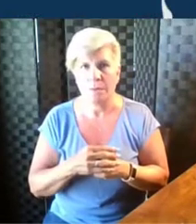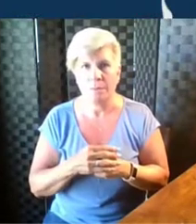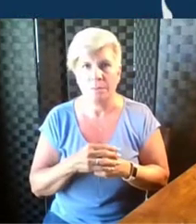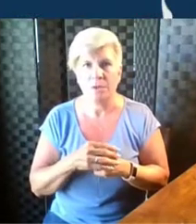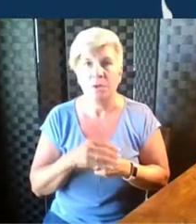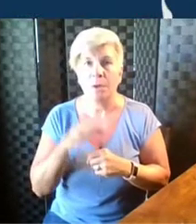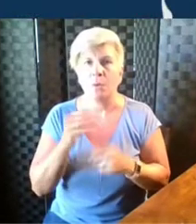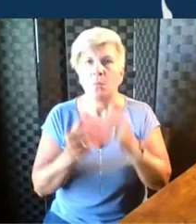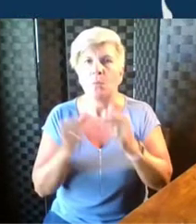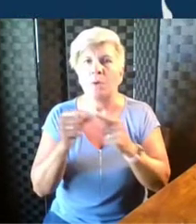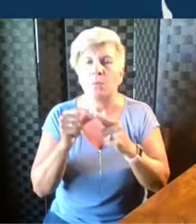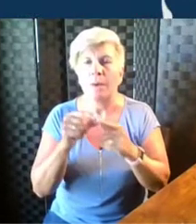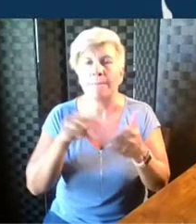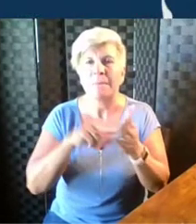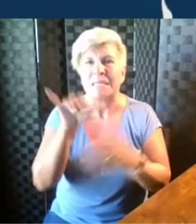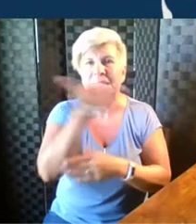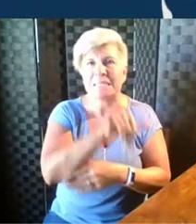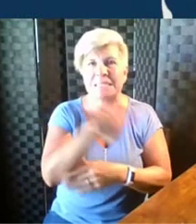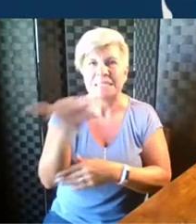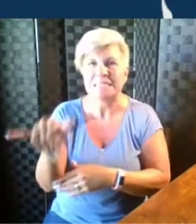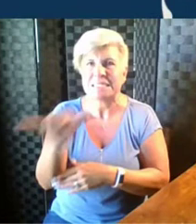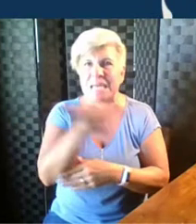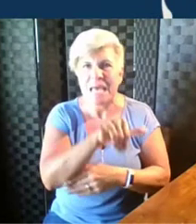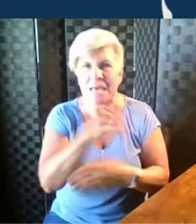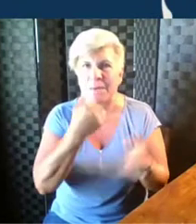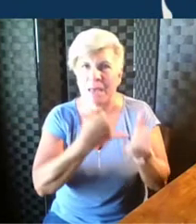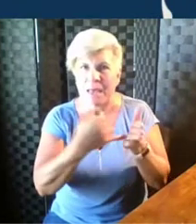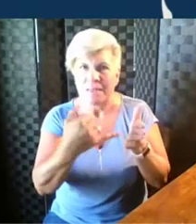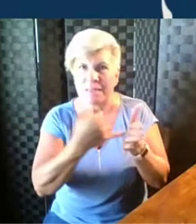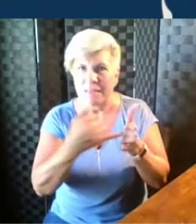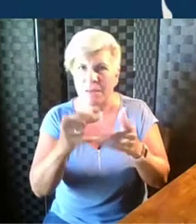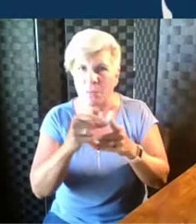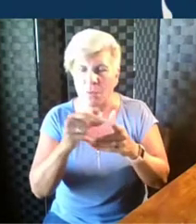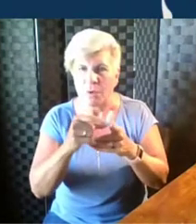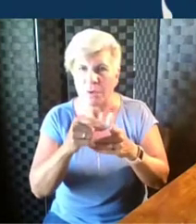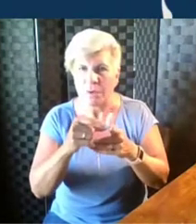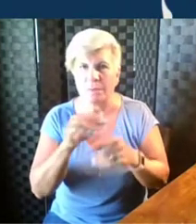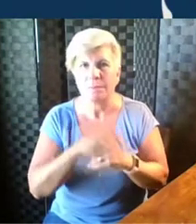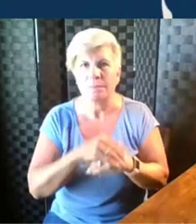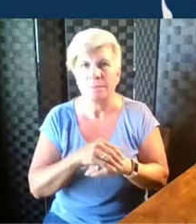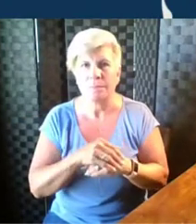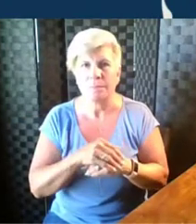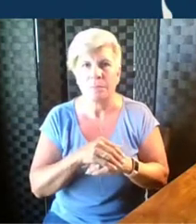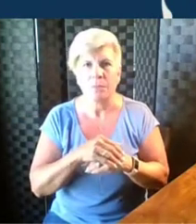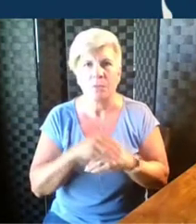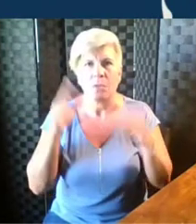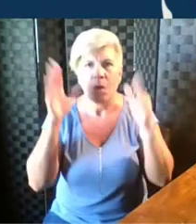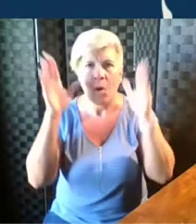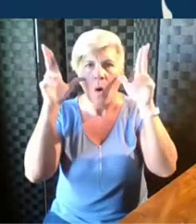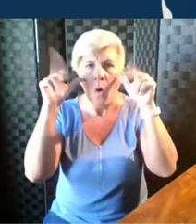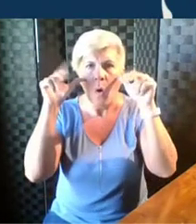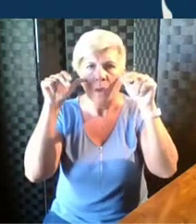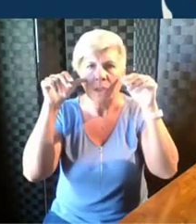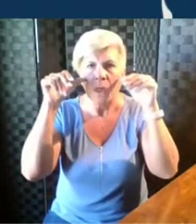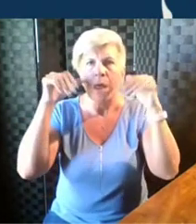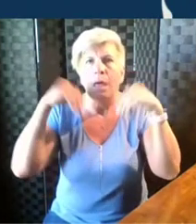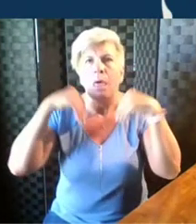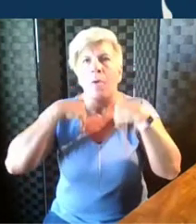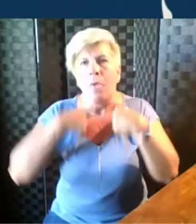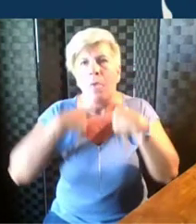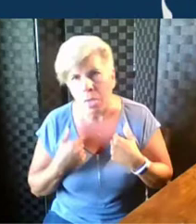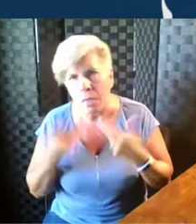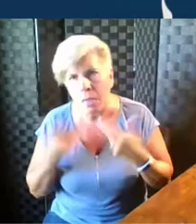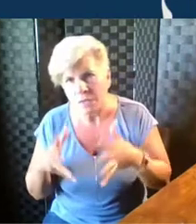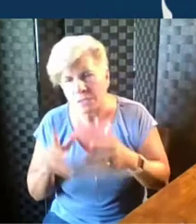Choose the word that means the same or about the same as the underlined word. The horse is exhausted after the